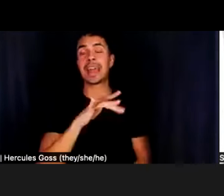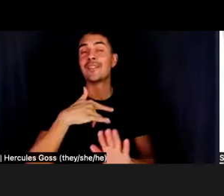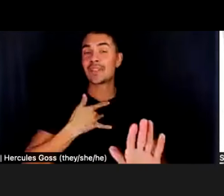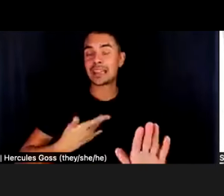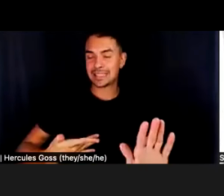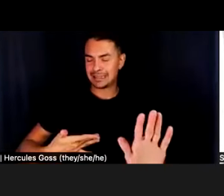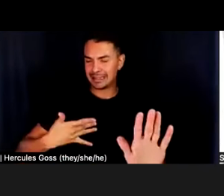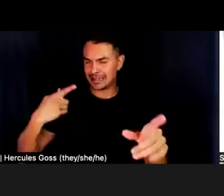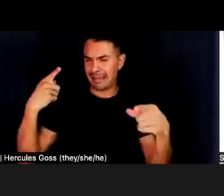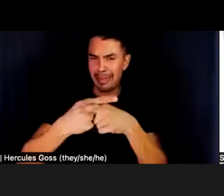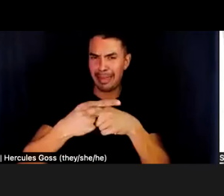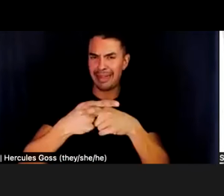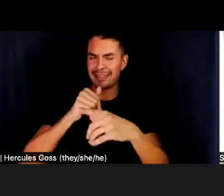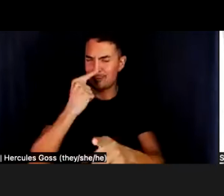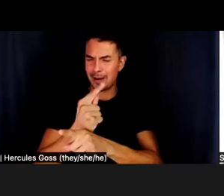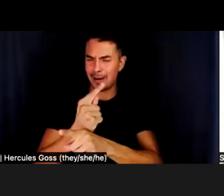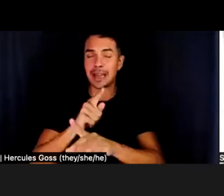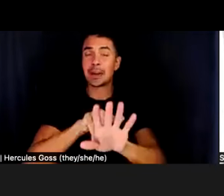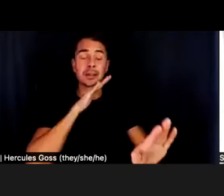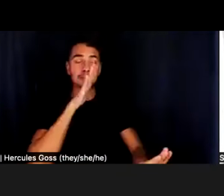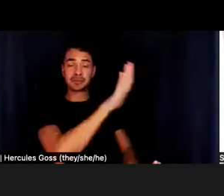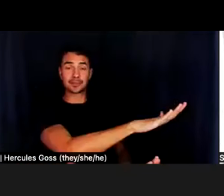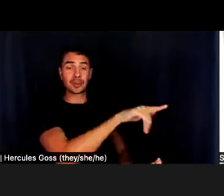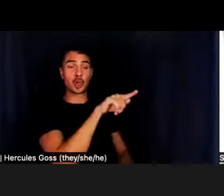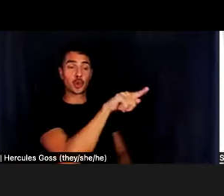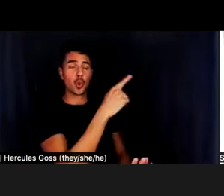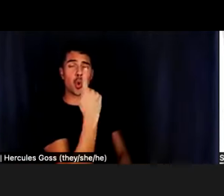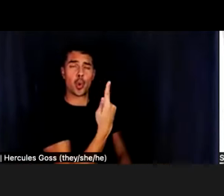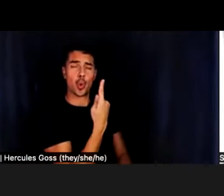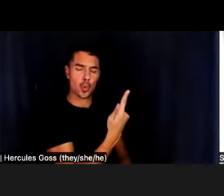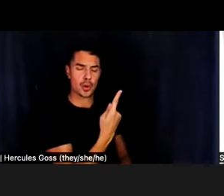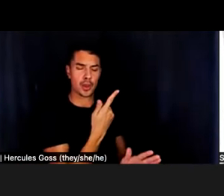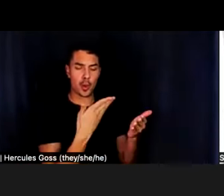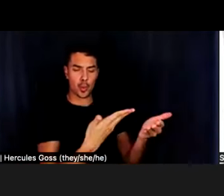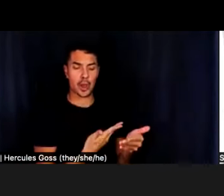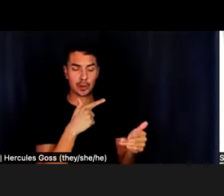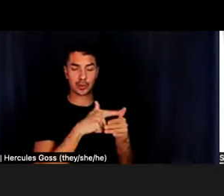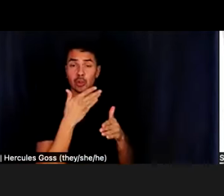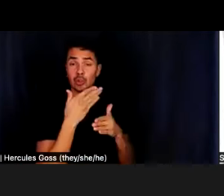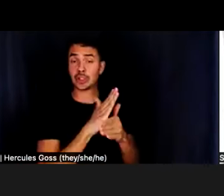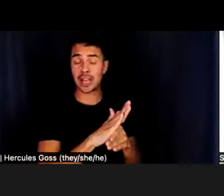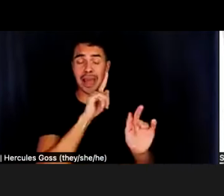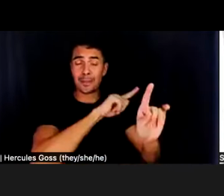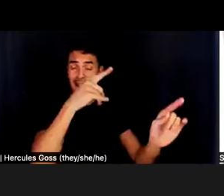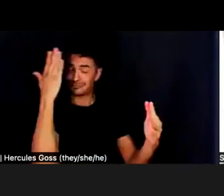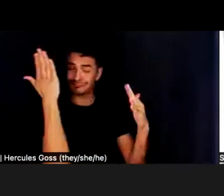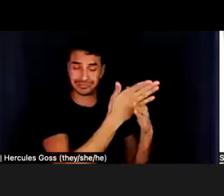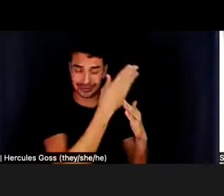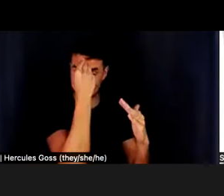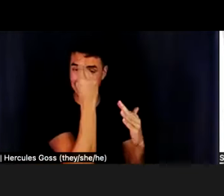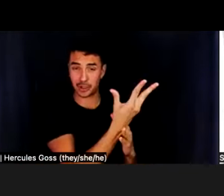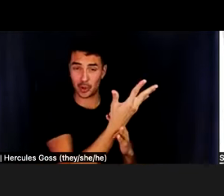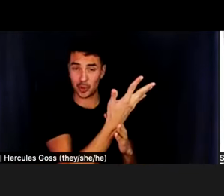but to say, you are always welcome to share whatever you want to share with me, but I need to let you know or remind you,